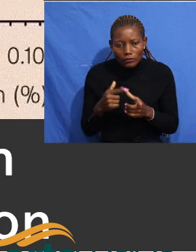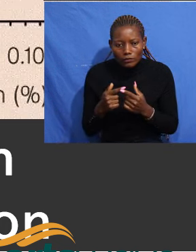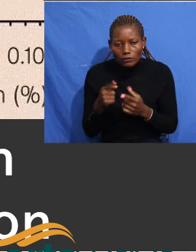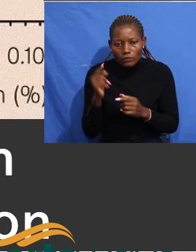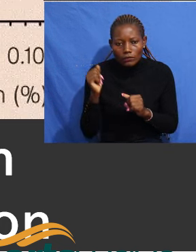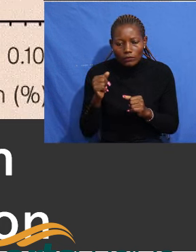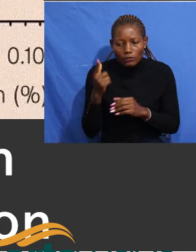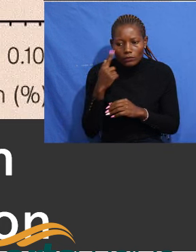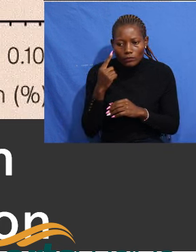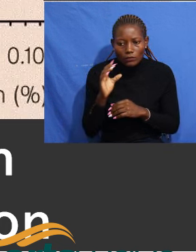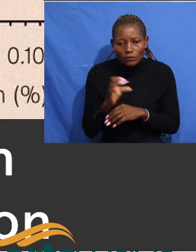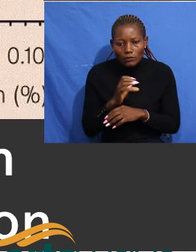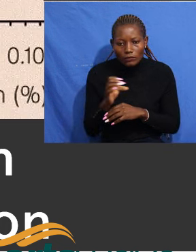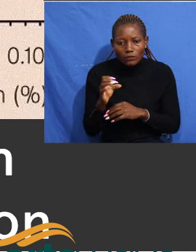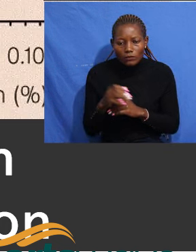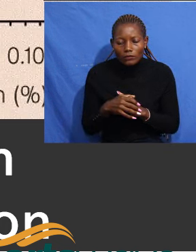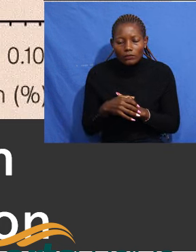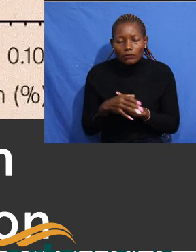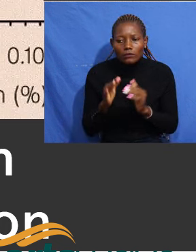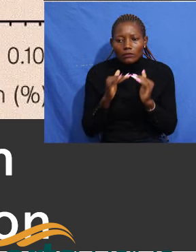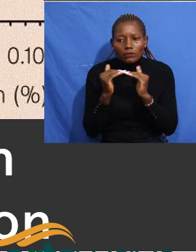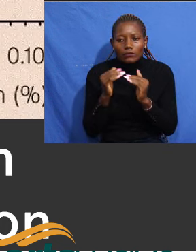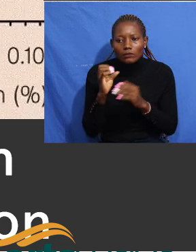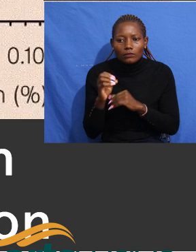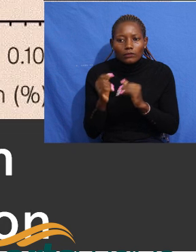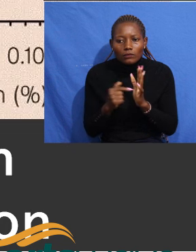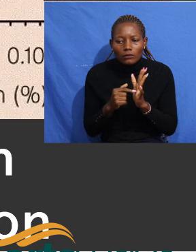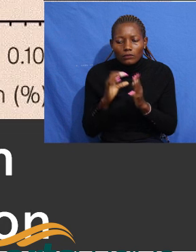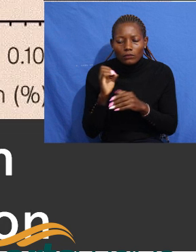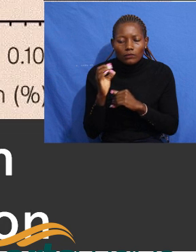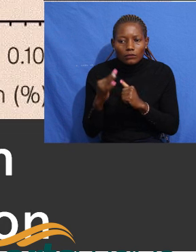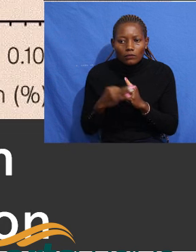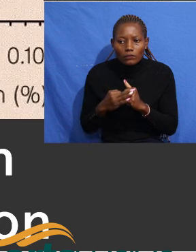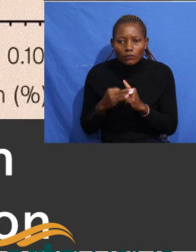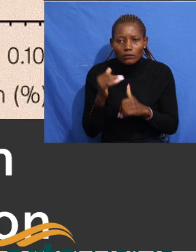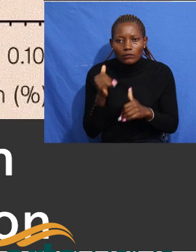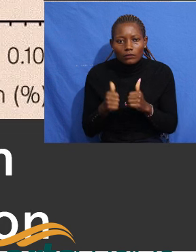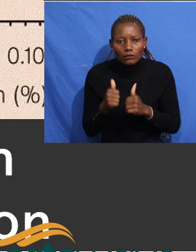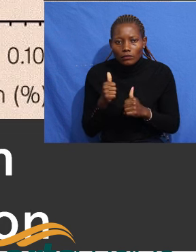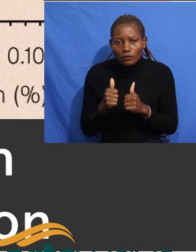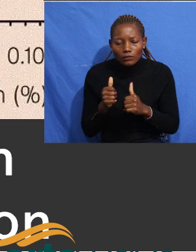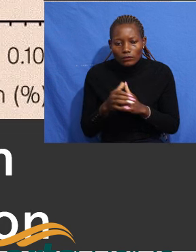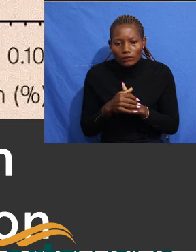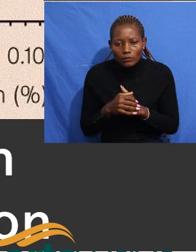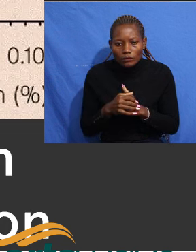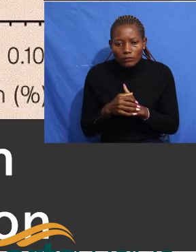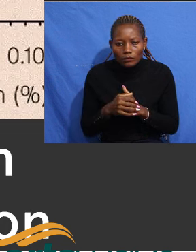alcohol concentration level is around 0.08, which is